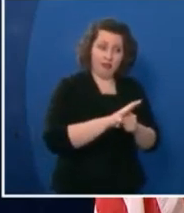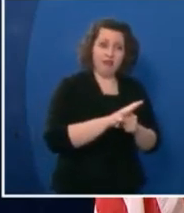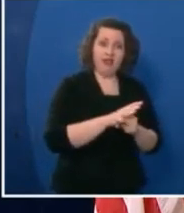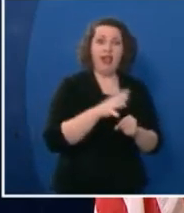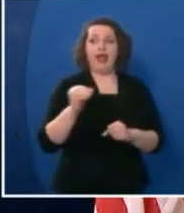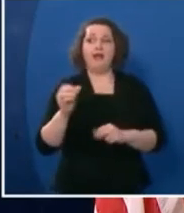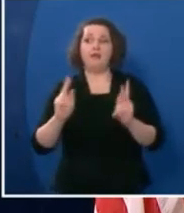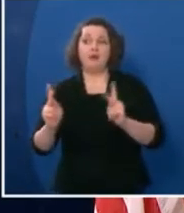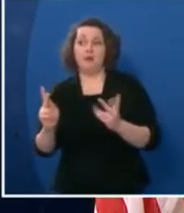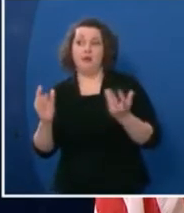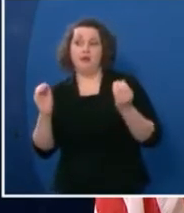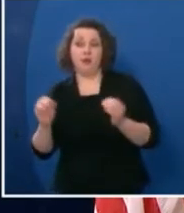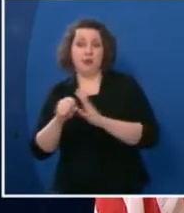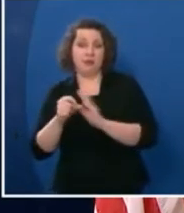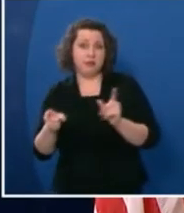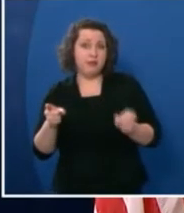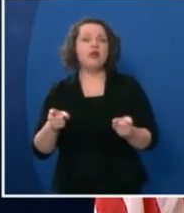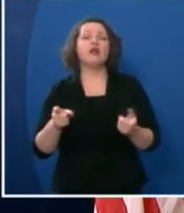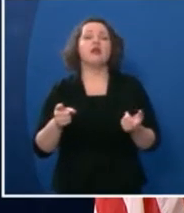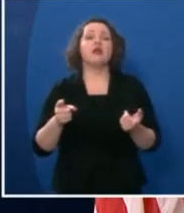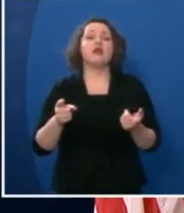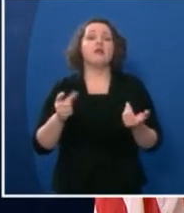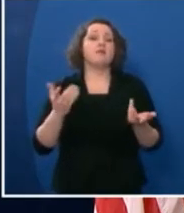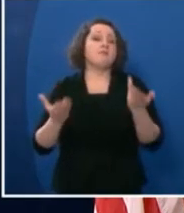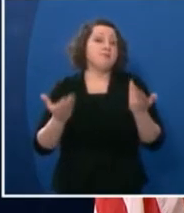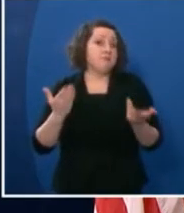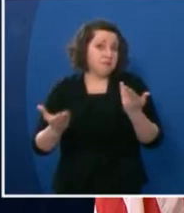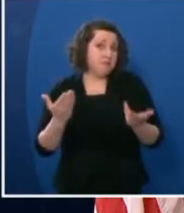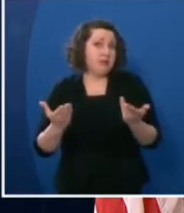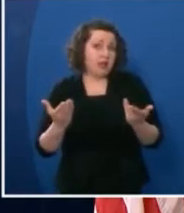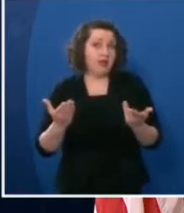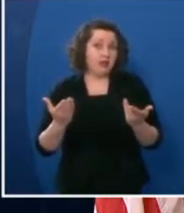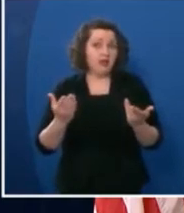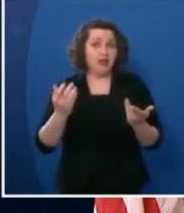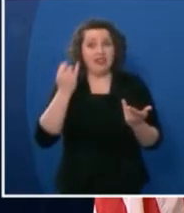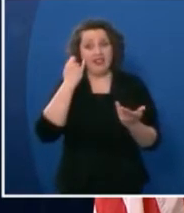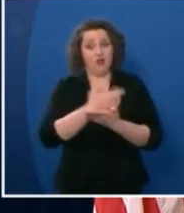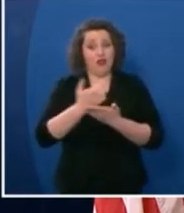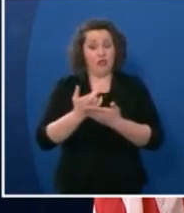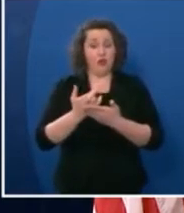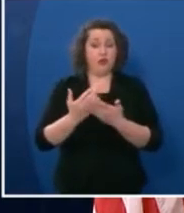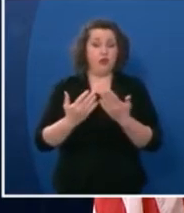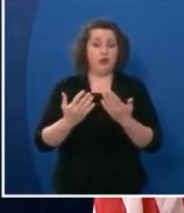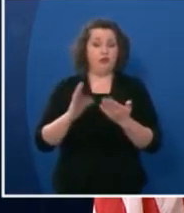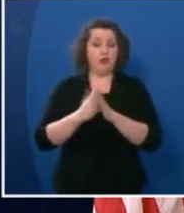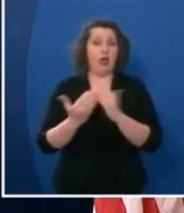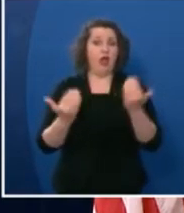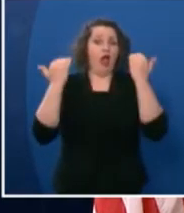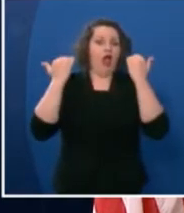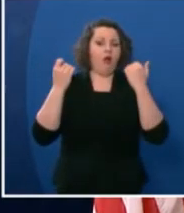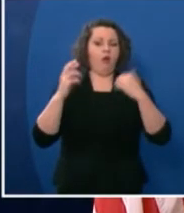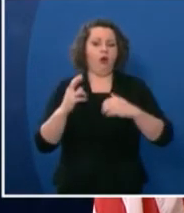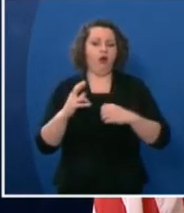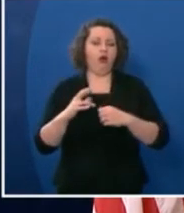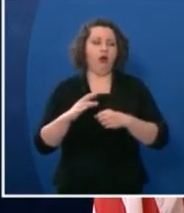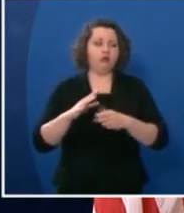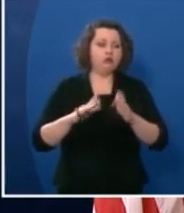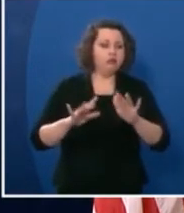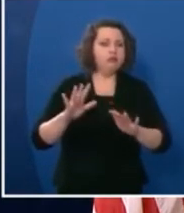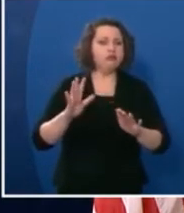those without, then that potentially could be a point where we would have to say, do we need to take a look at what's happening here? Do we